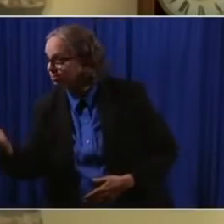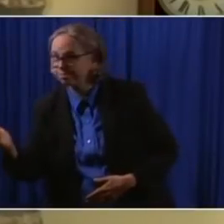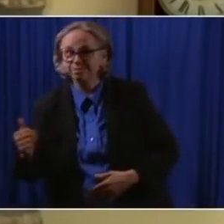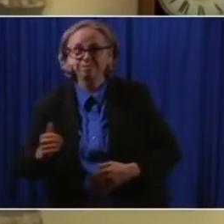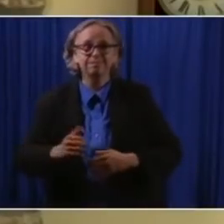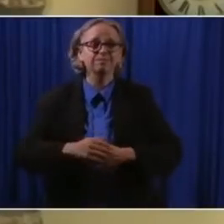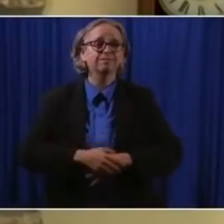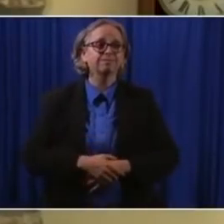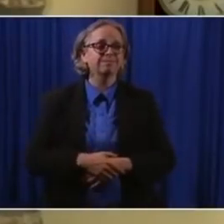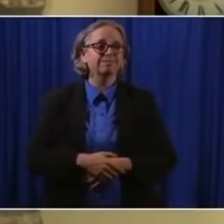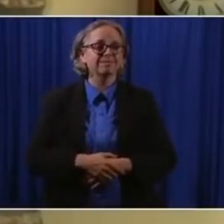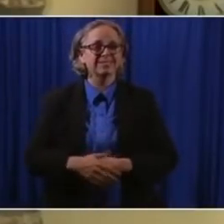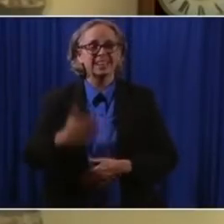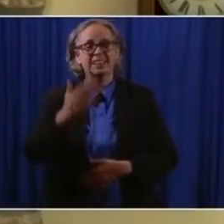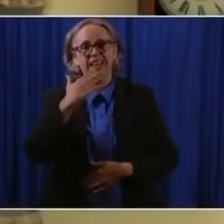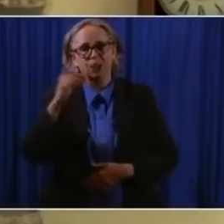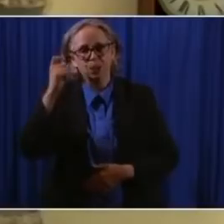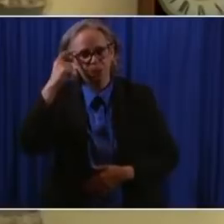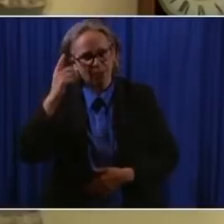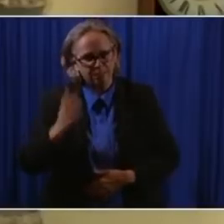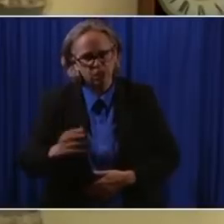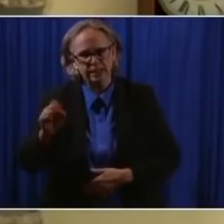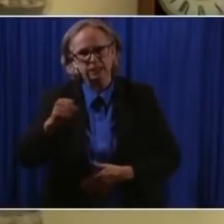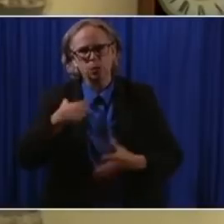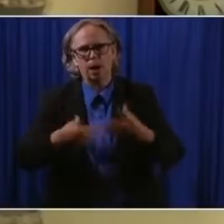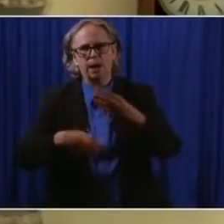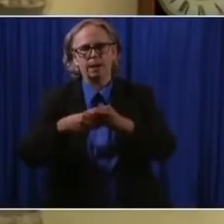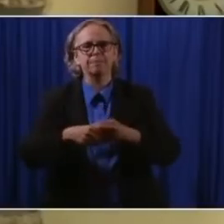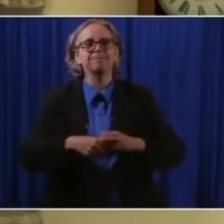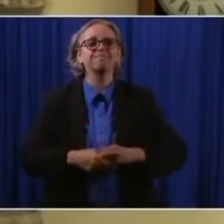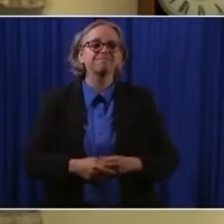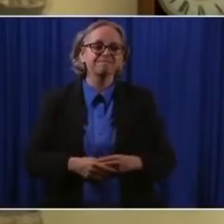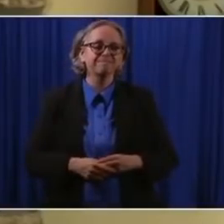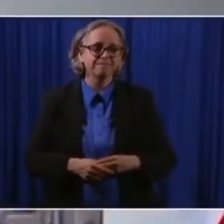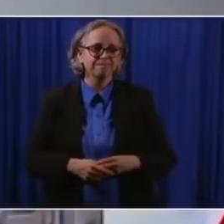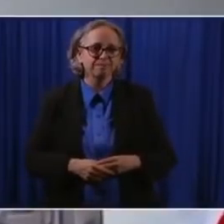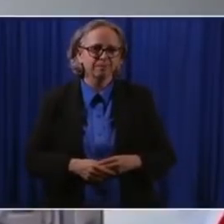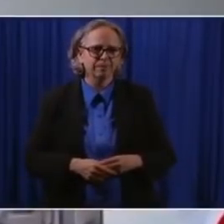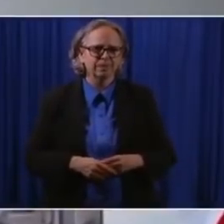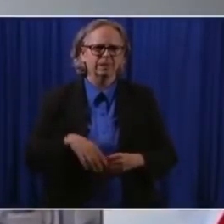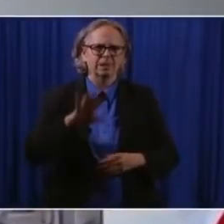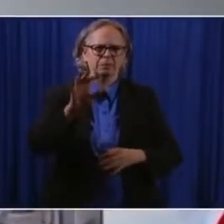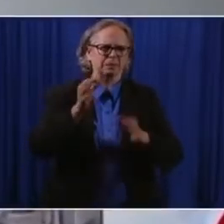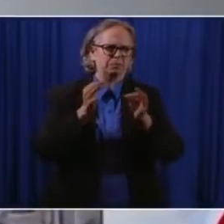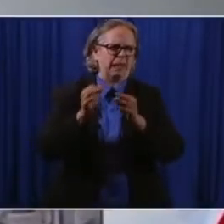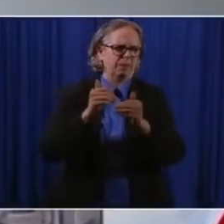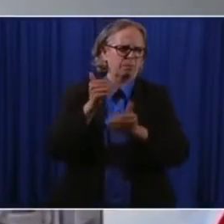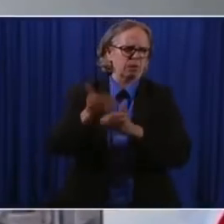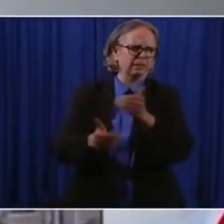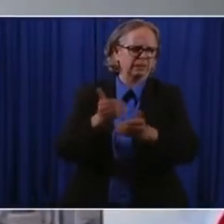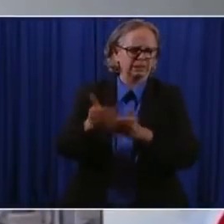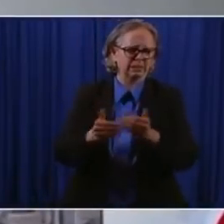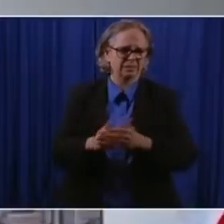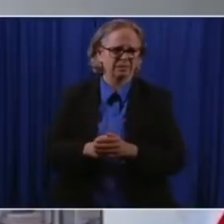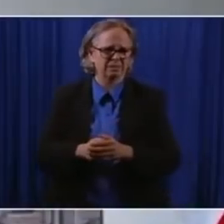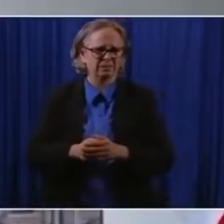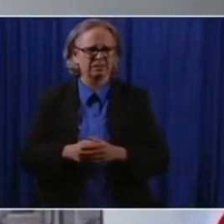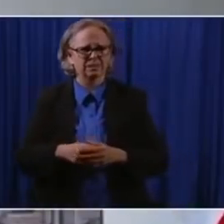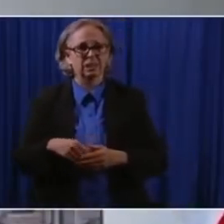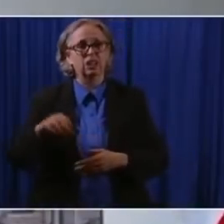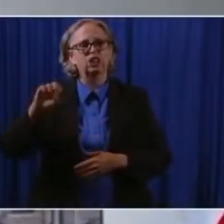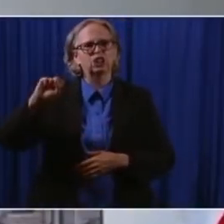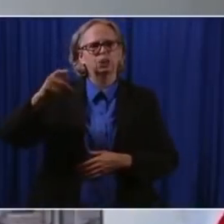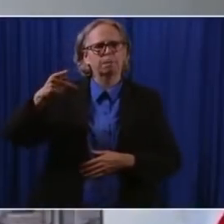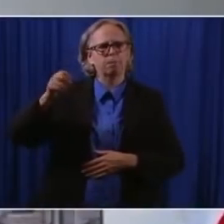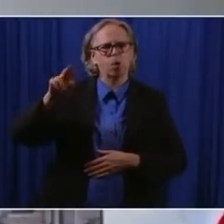Thanks, Governor. Yeah, to the question, this is how the process works. Every home team has the